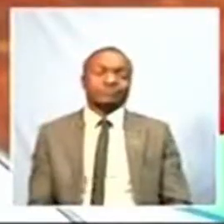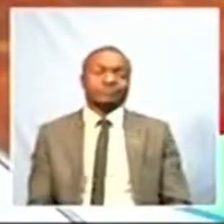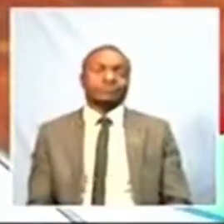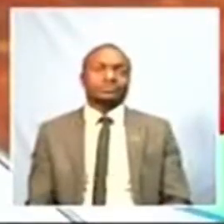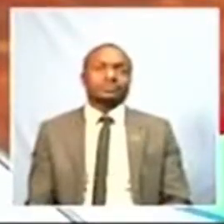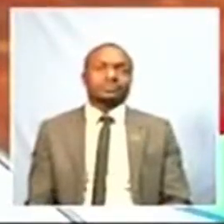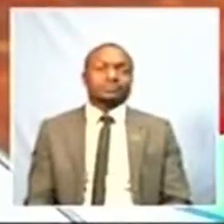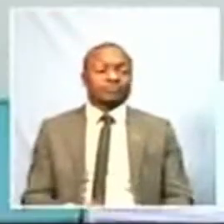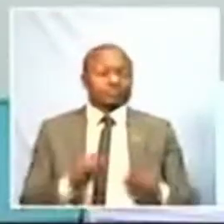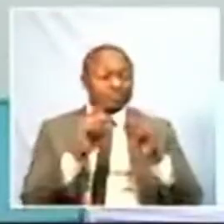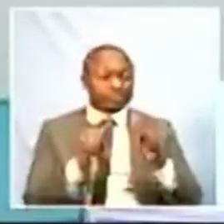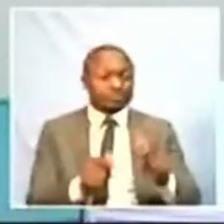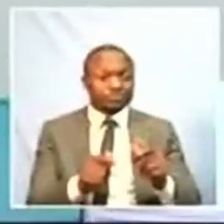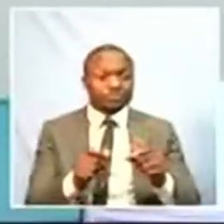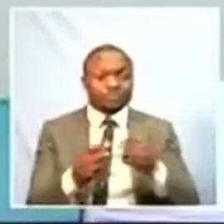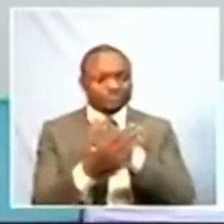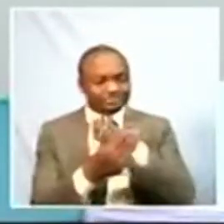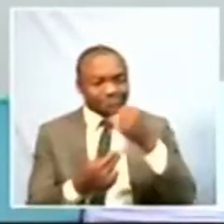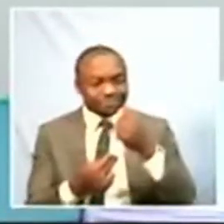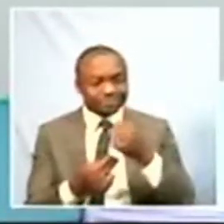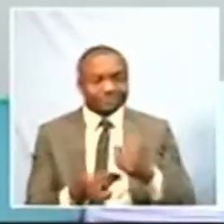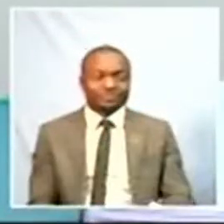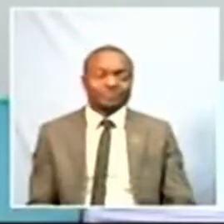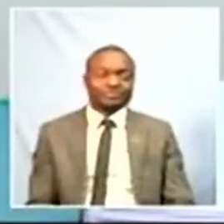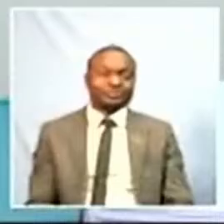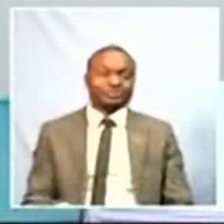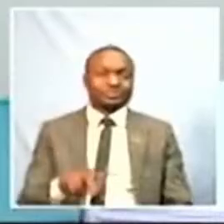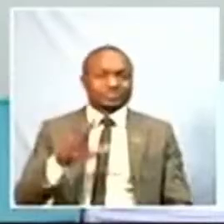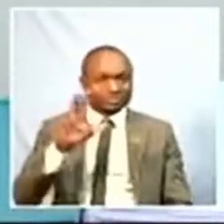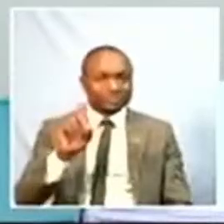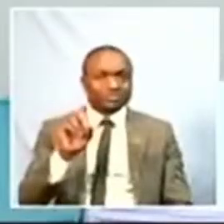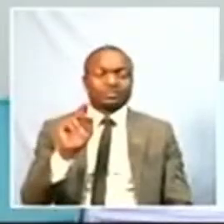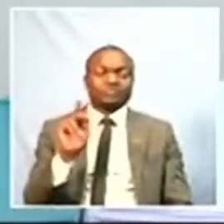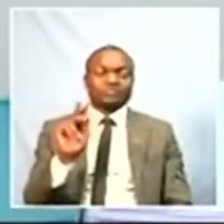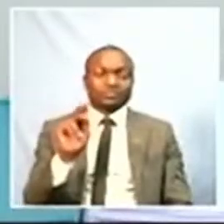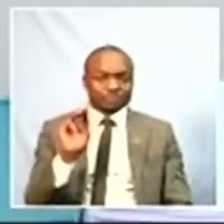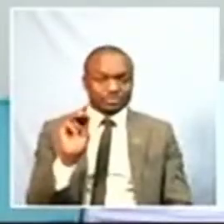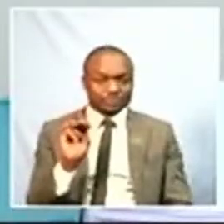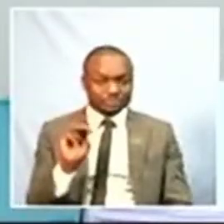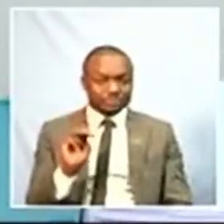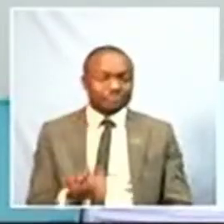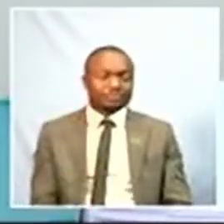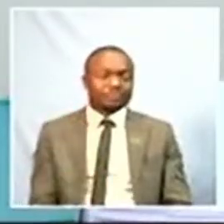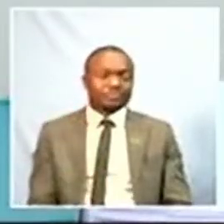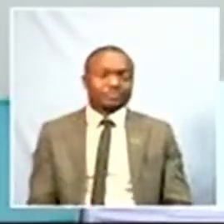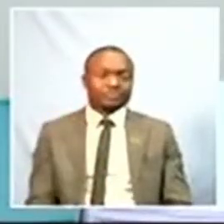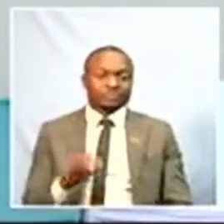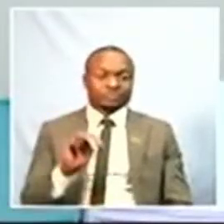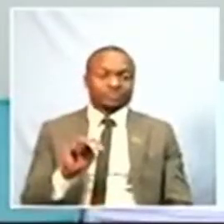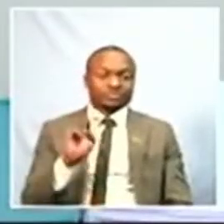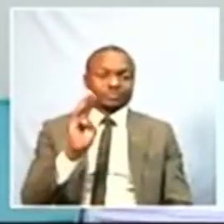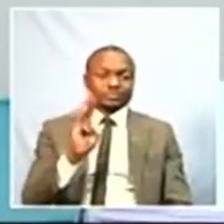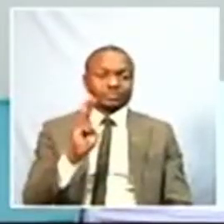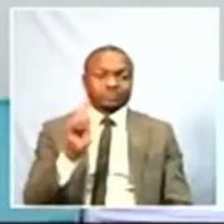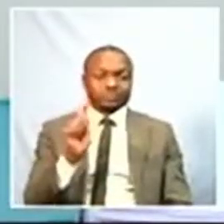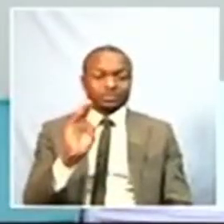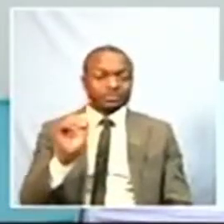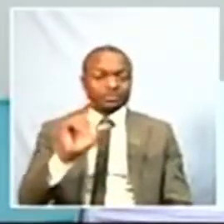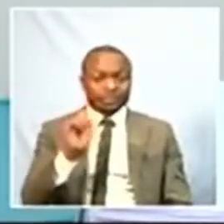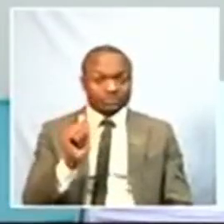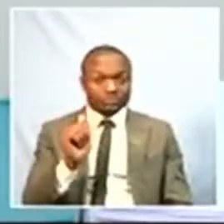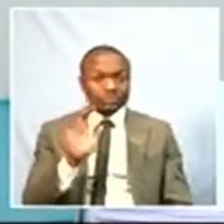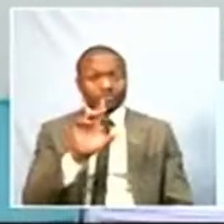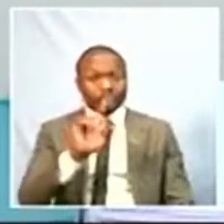to get to the bank. Less than, about 30 kilometers away. Mbabala. Your